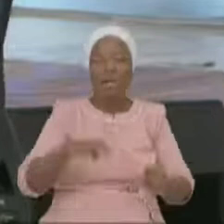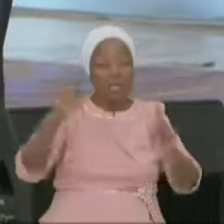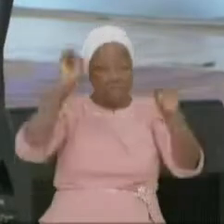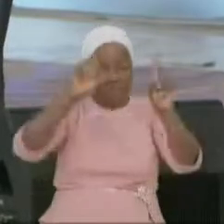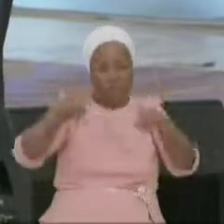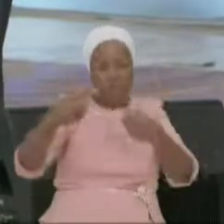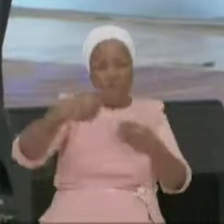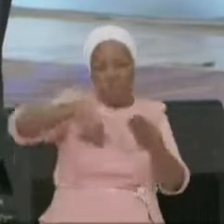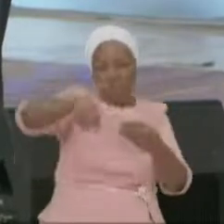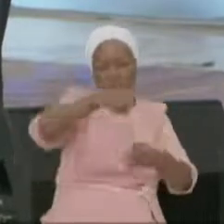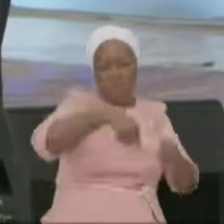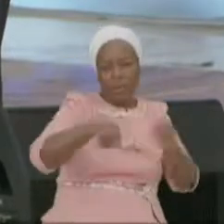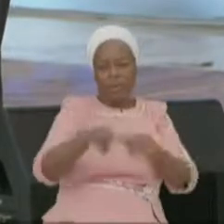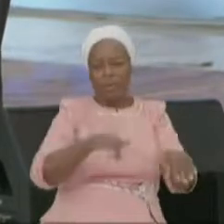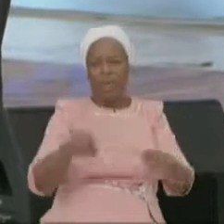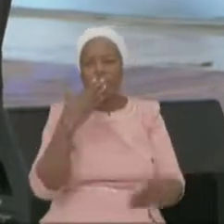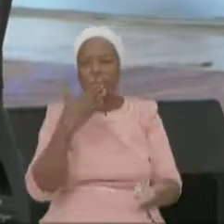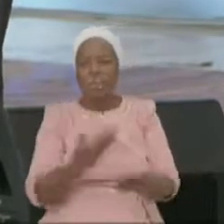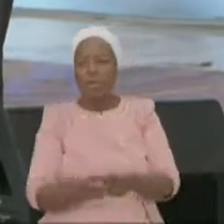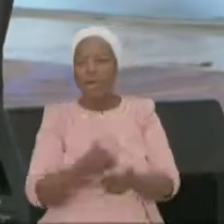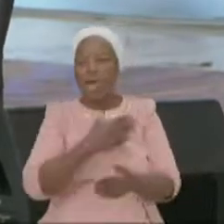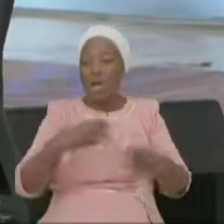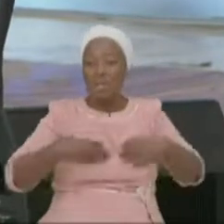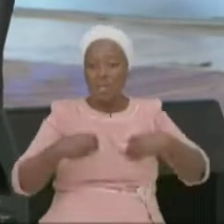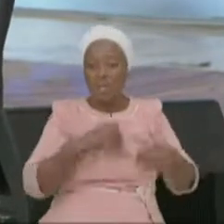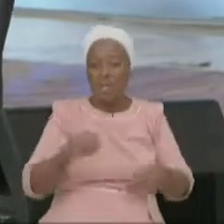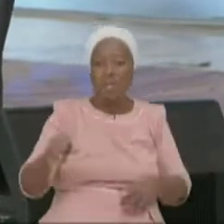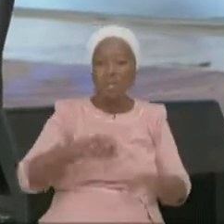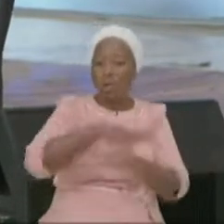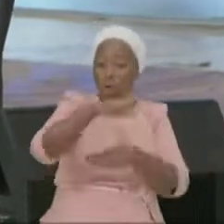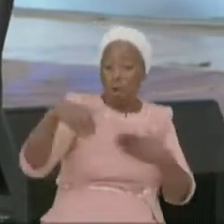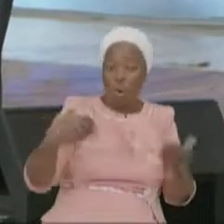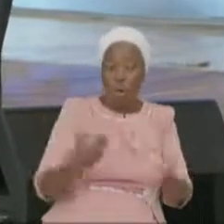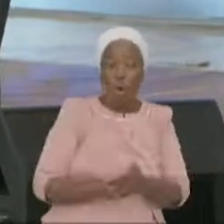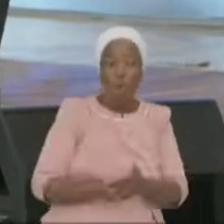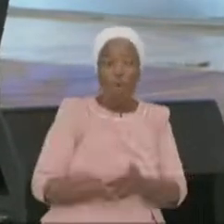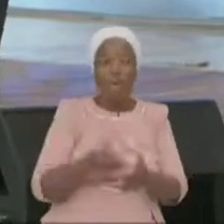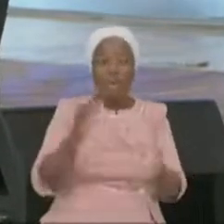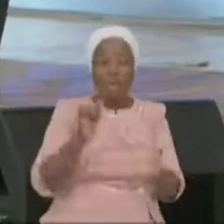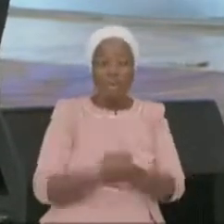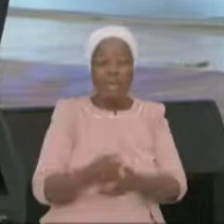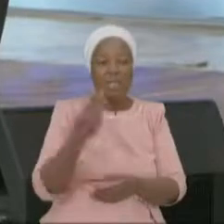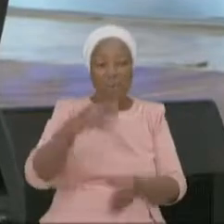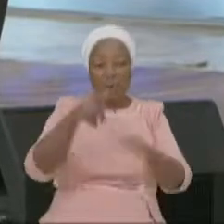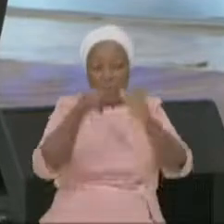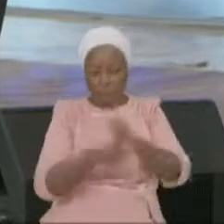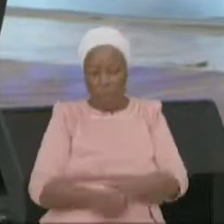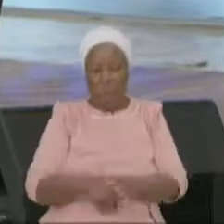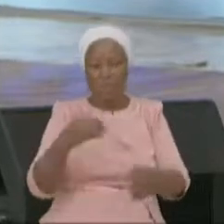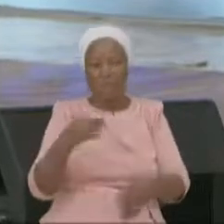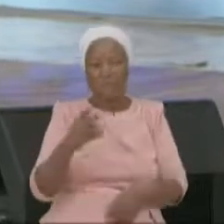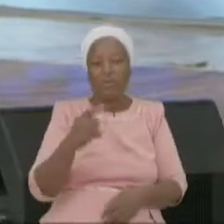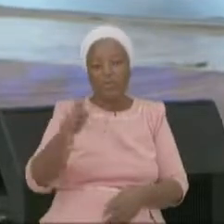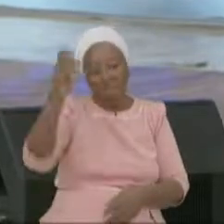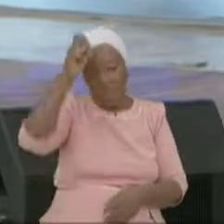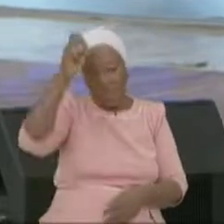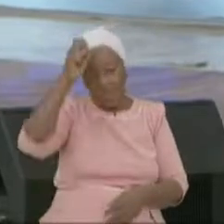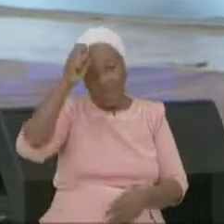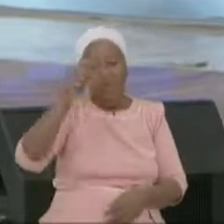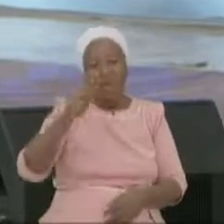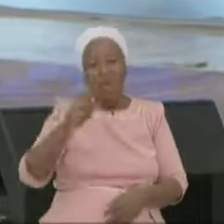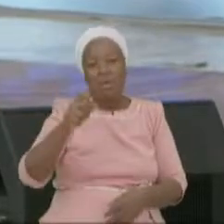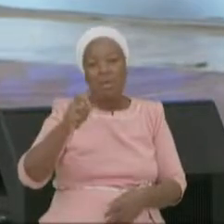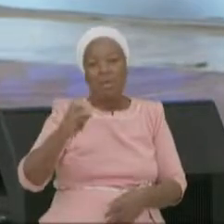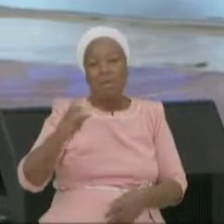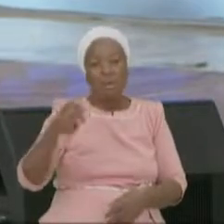about doing good and healing all that were oppressed of the devil, for